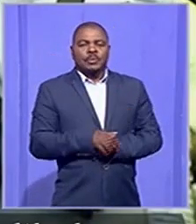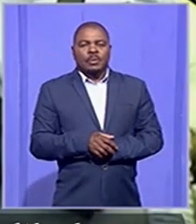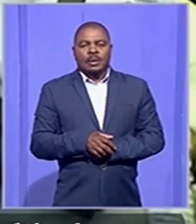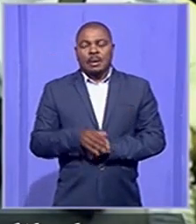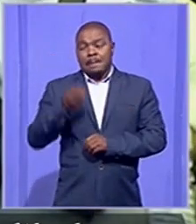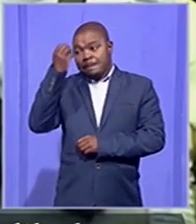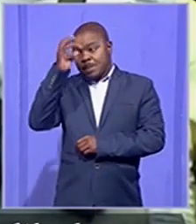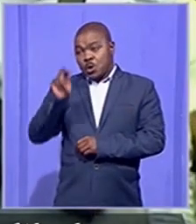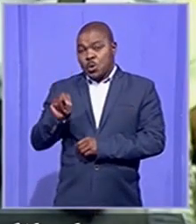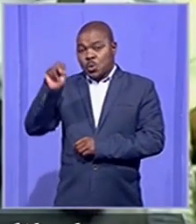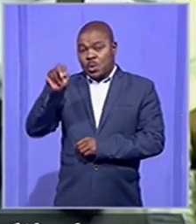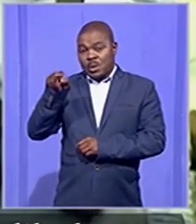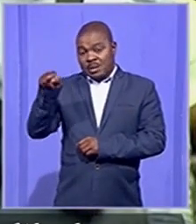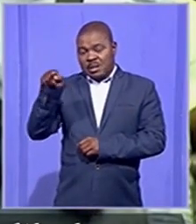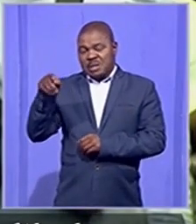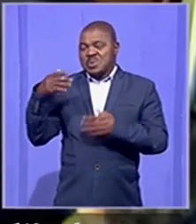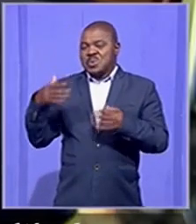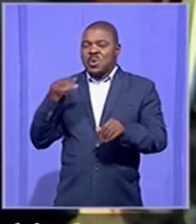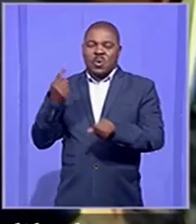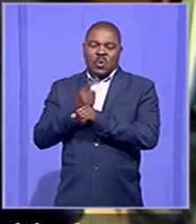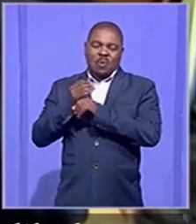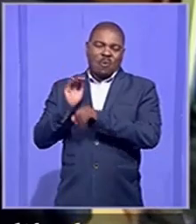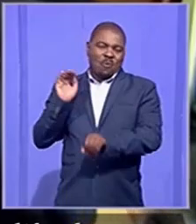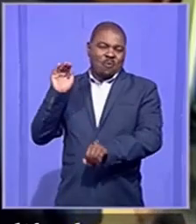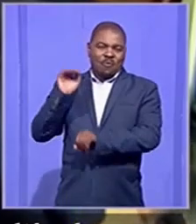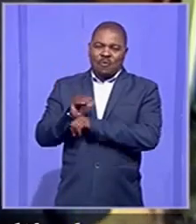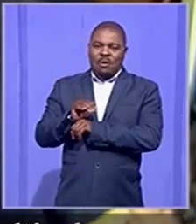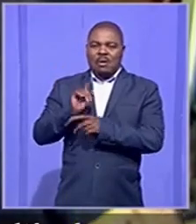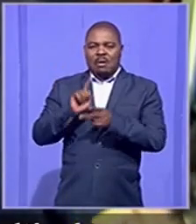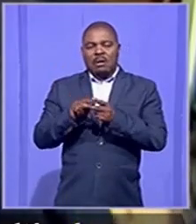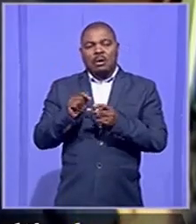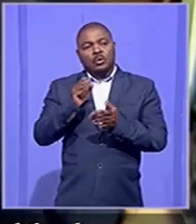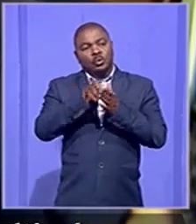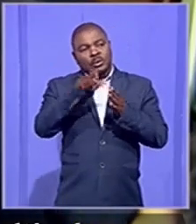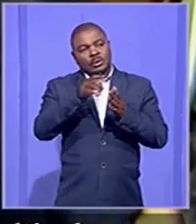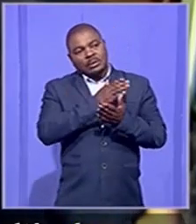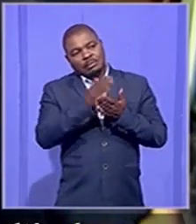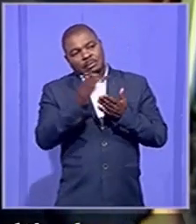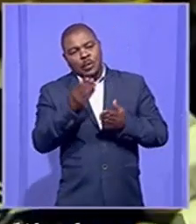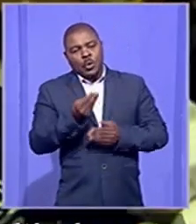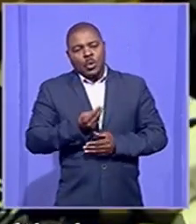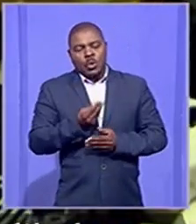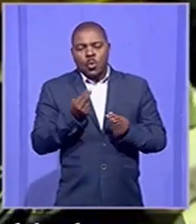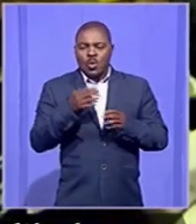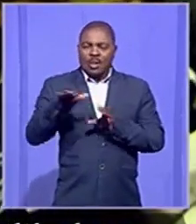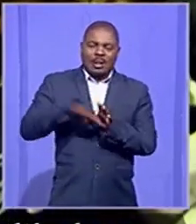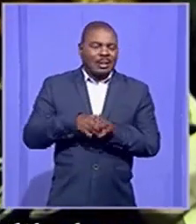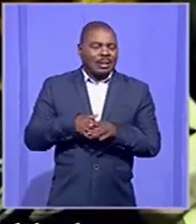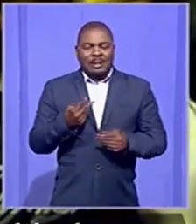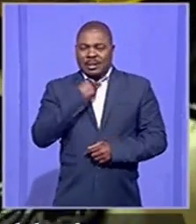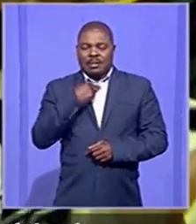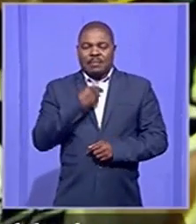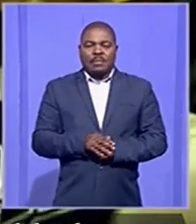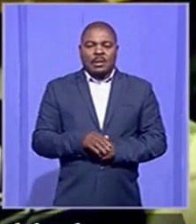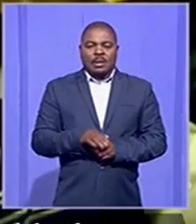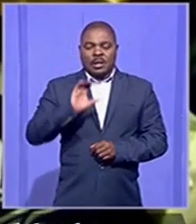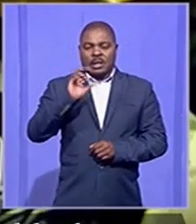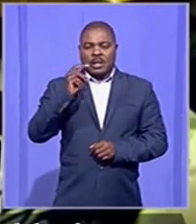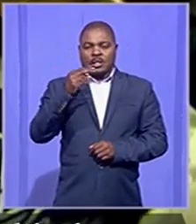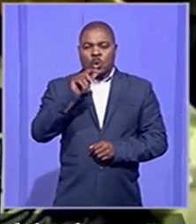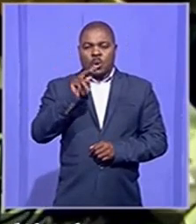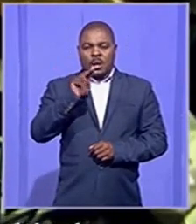jaaka Pretoria North ka gale di tlala phetelela mo di sa kgoneng go amogela barutwana ba bašwa. Tshilwane a re ba na le maano